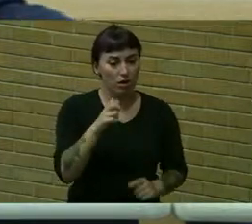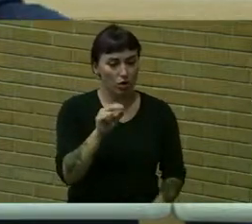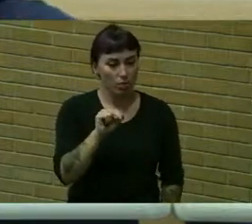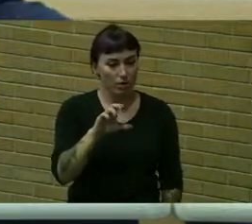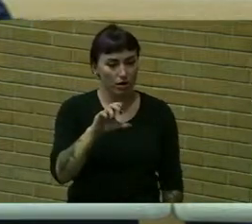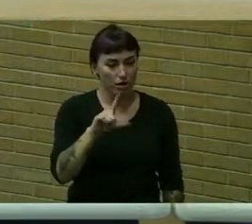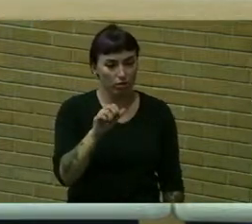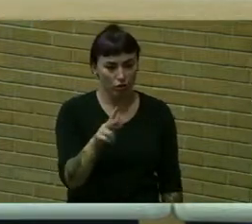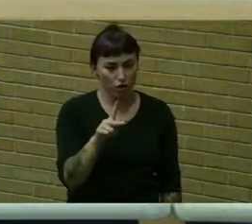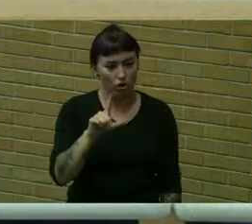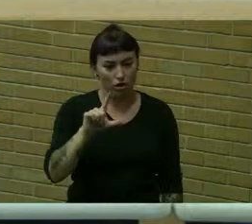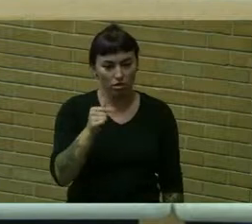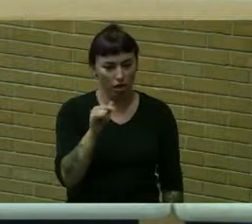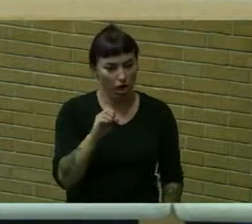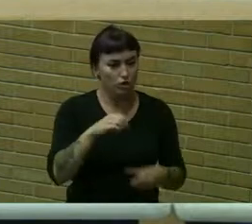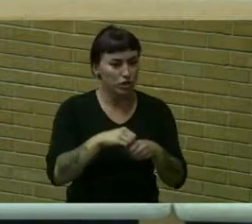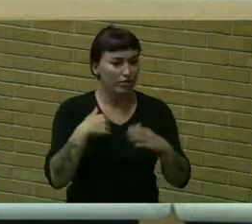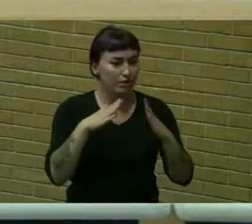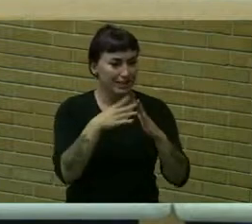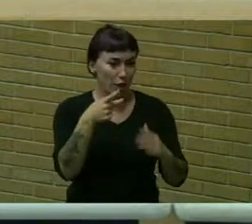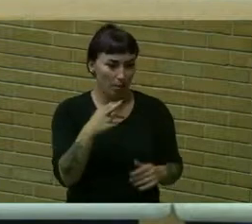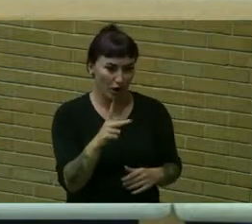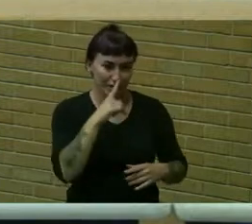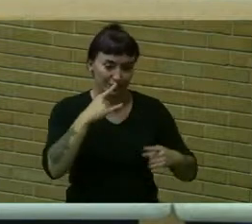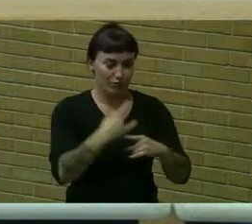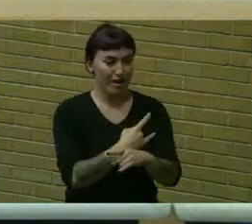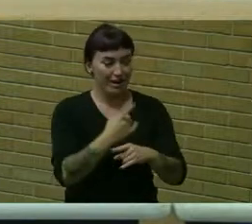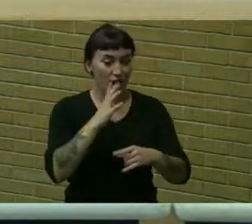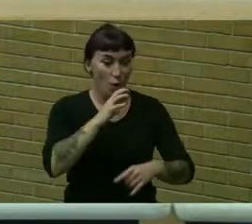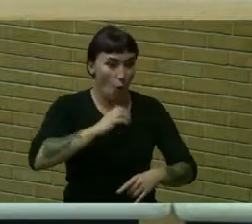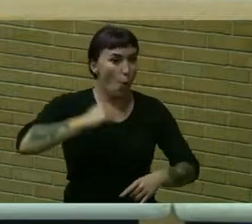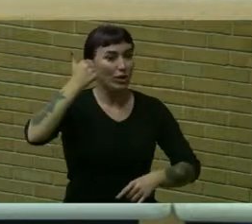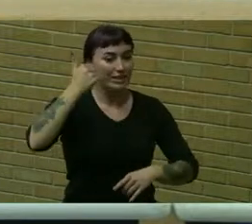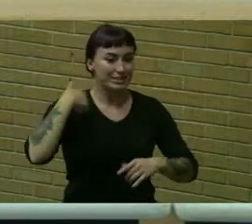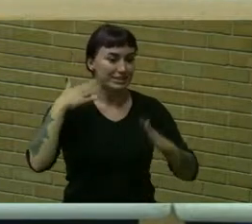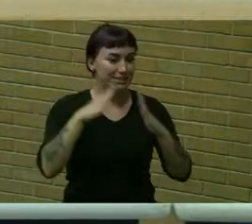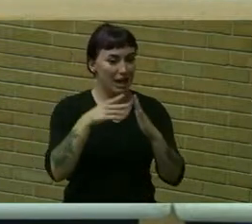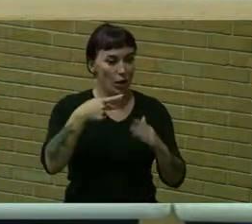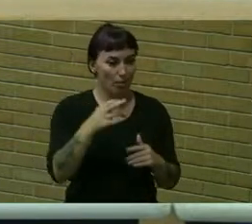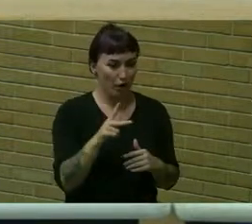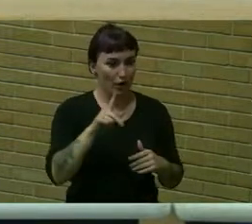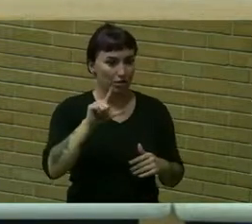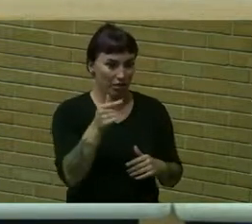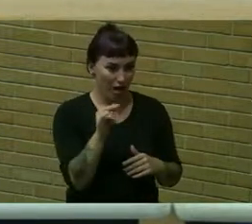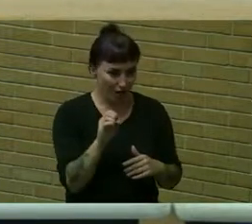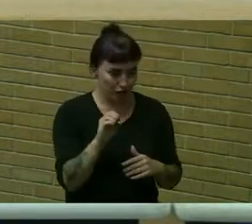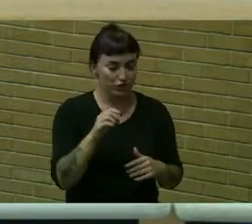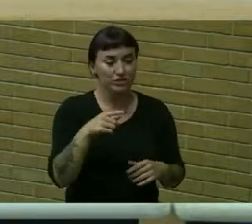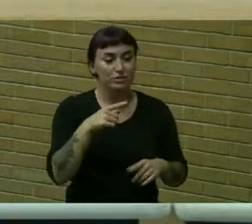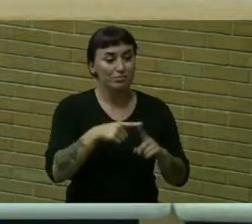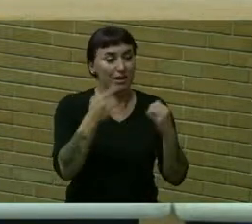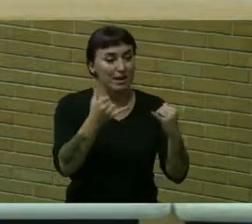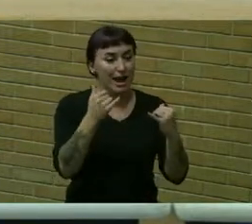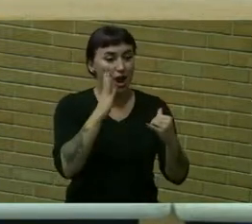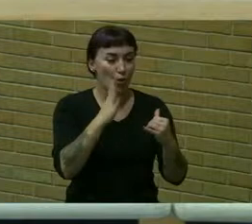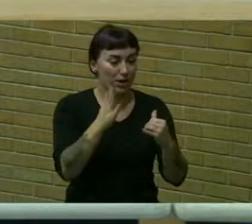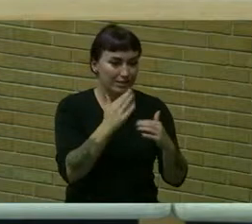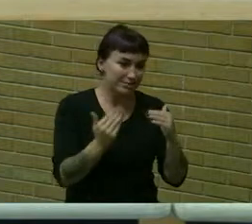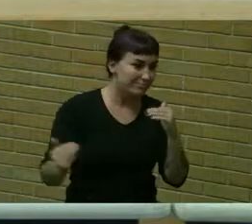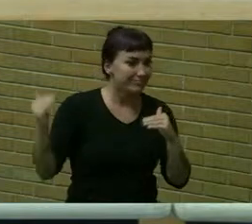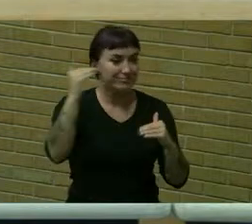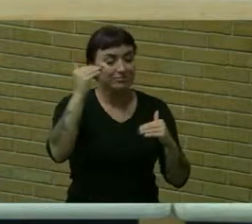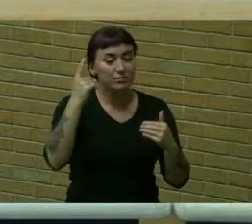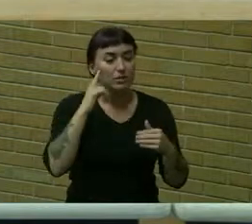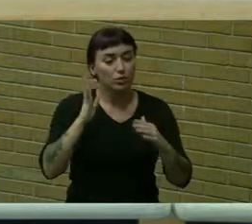Lodge in Town Park. It's ironic, it's our oldest Town Park Lodge, but now it's ahead of the curve.